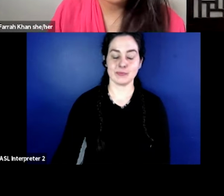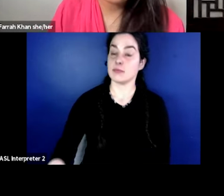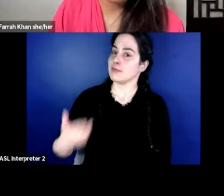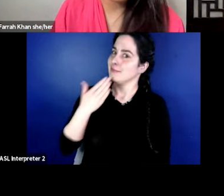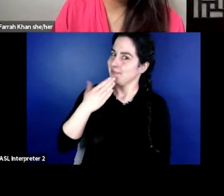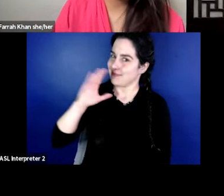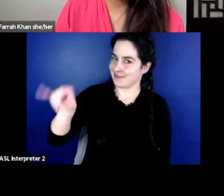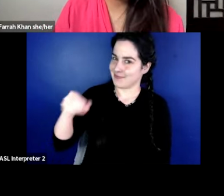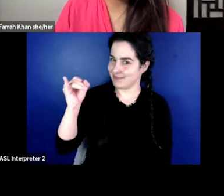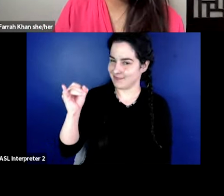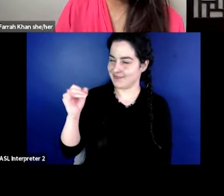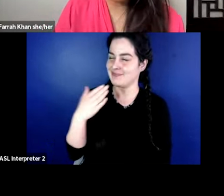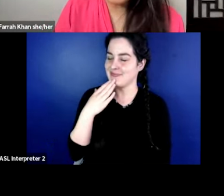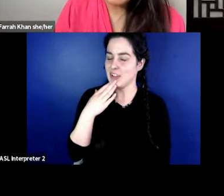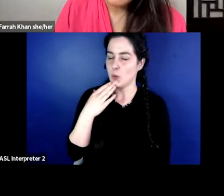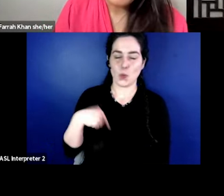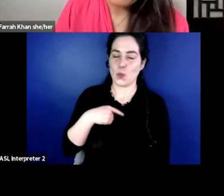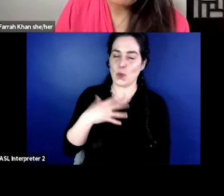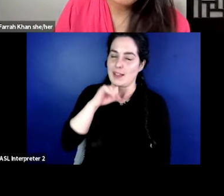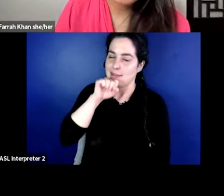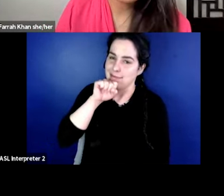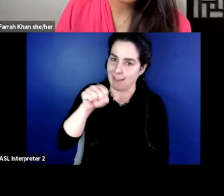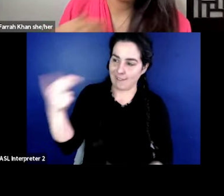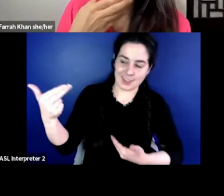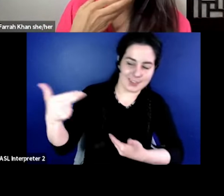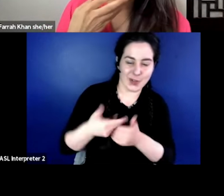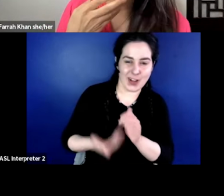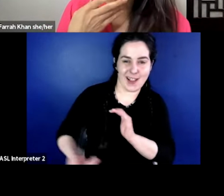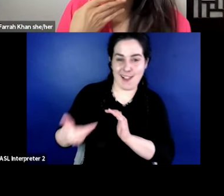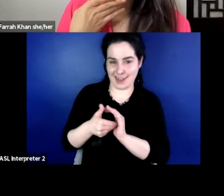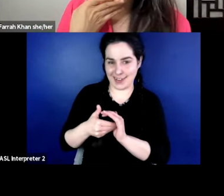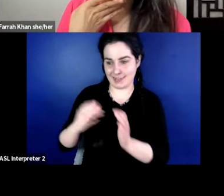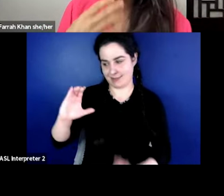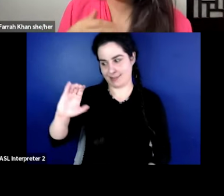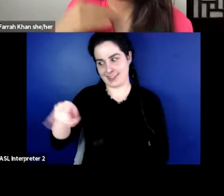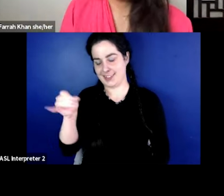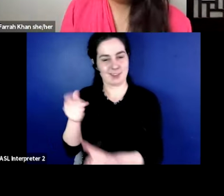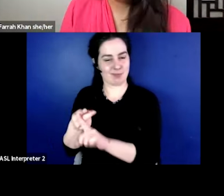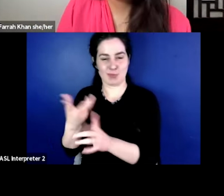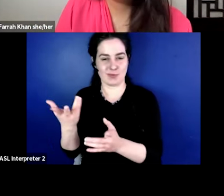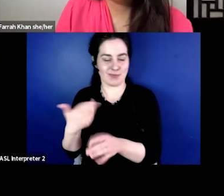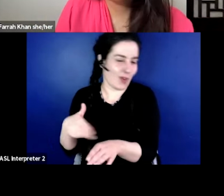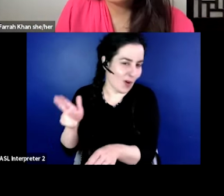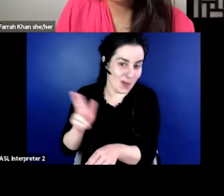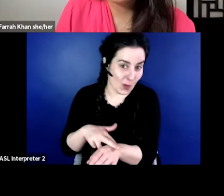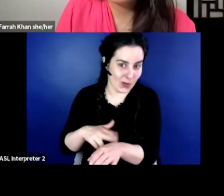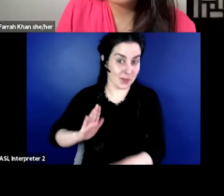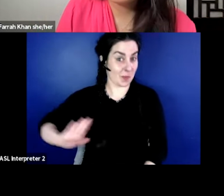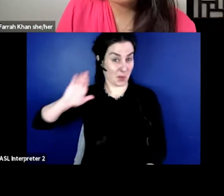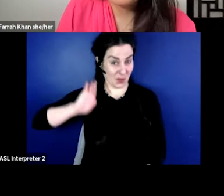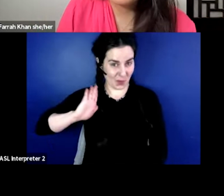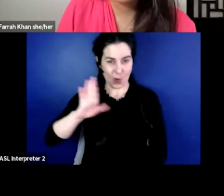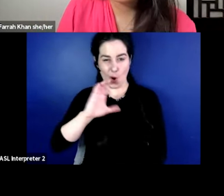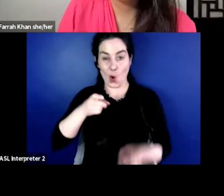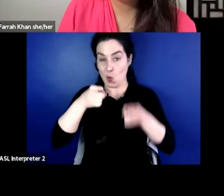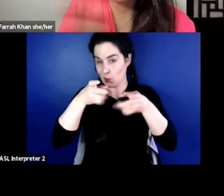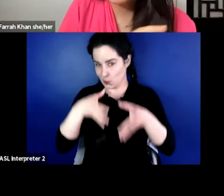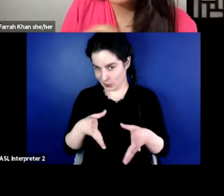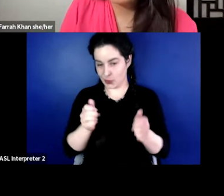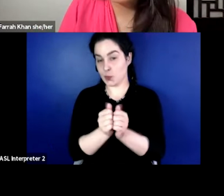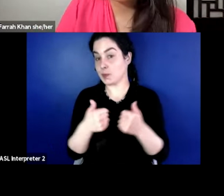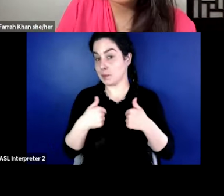love CJ coming back within the fold. CJ is, of course, was a co-director with me for the past